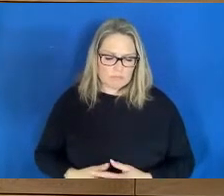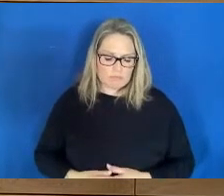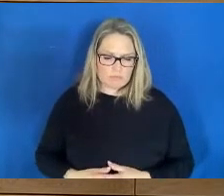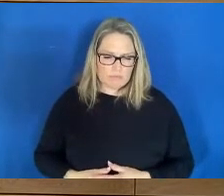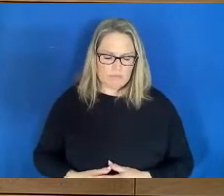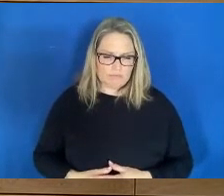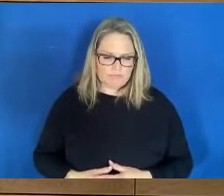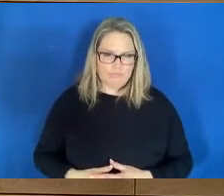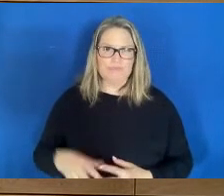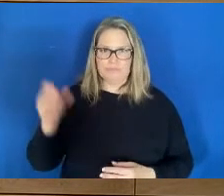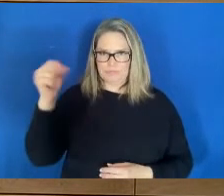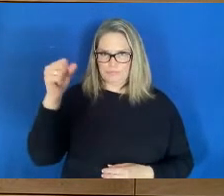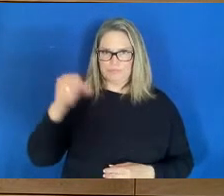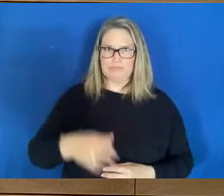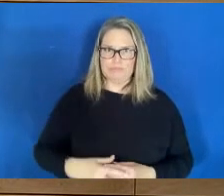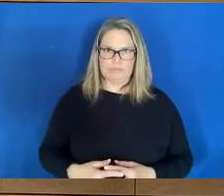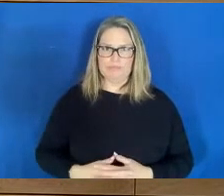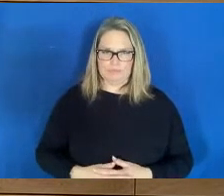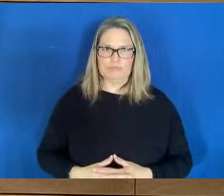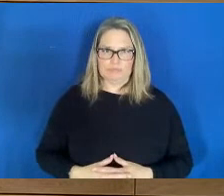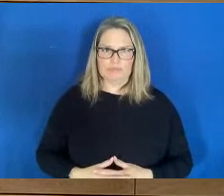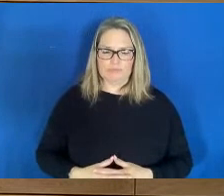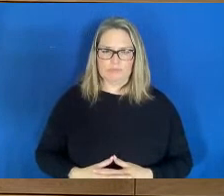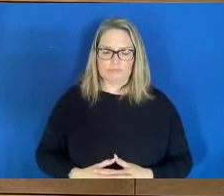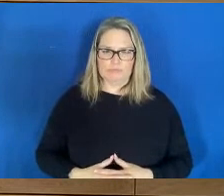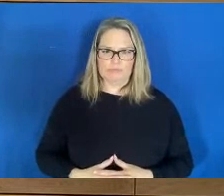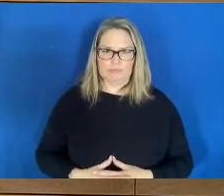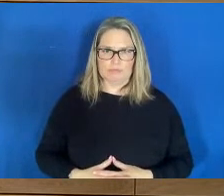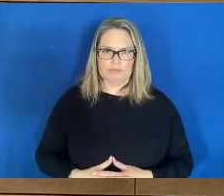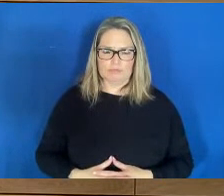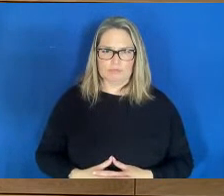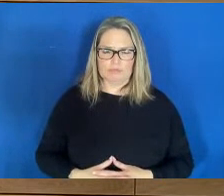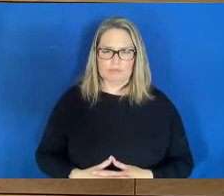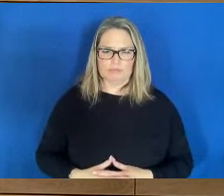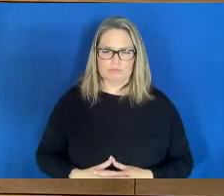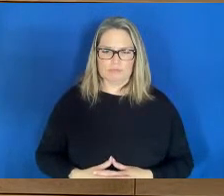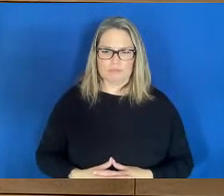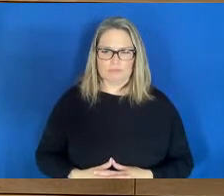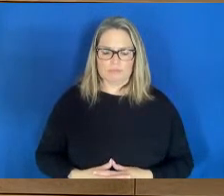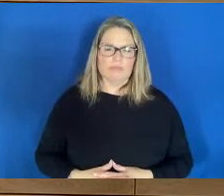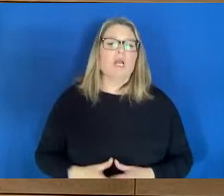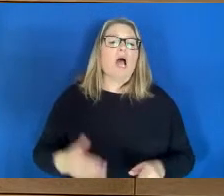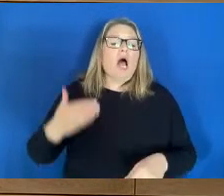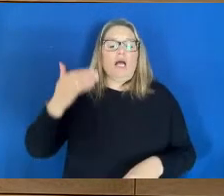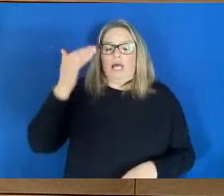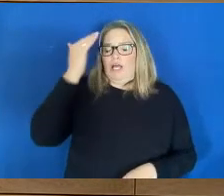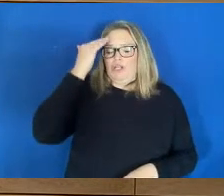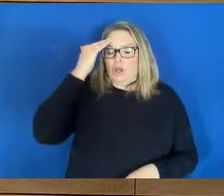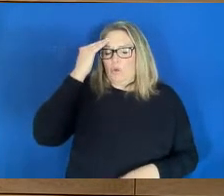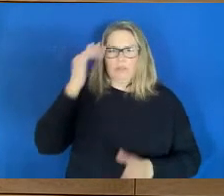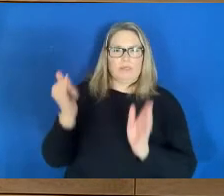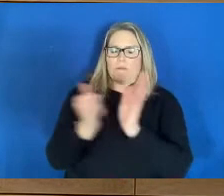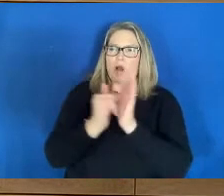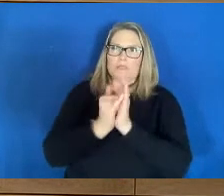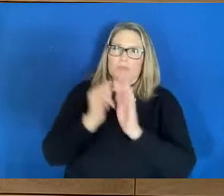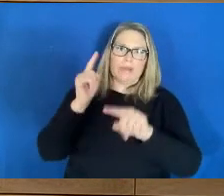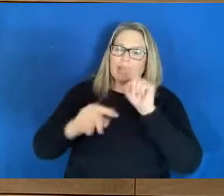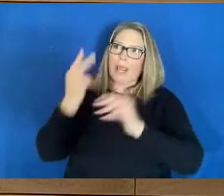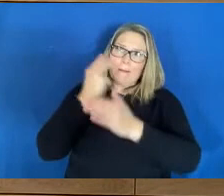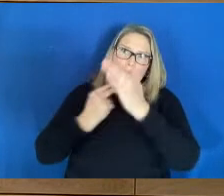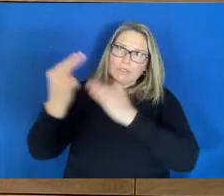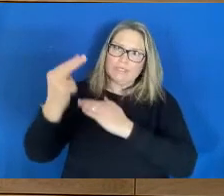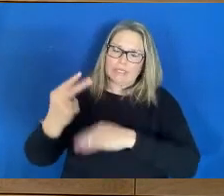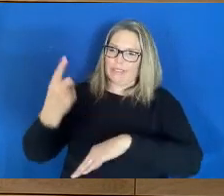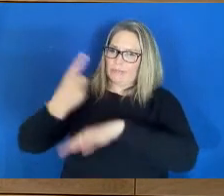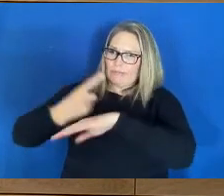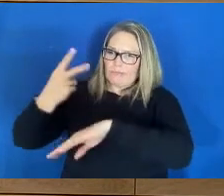Yes. Yes, perfect. So I know it's hard to predict what can happen over the next few days and